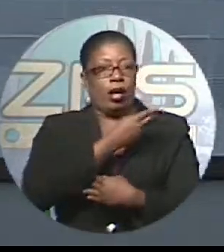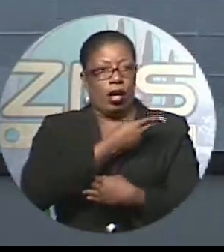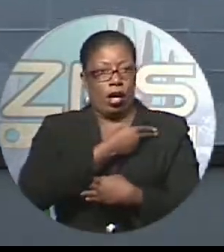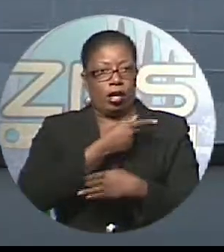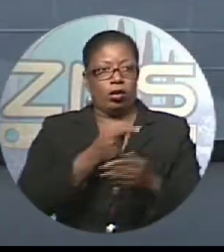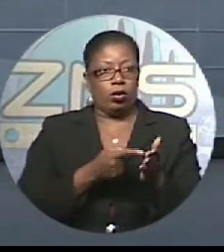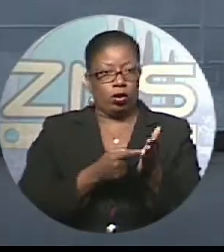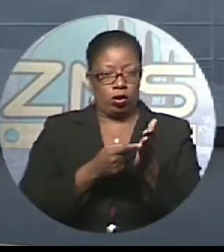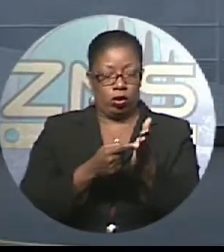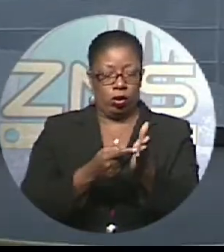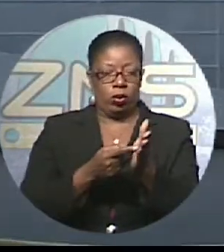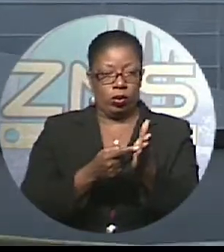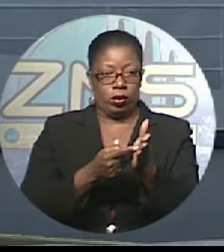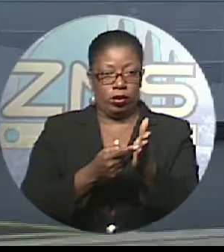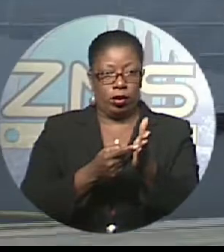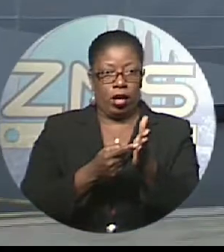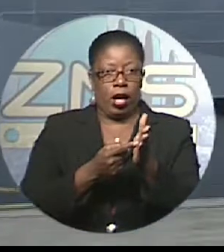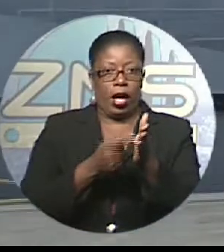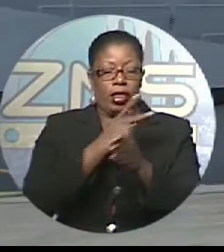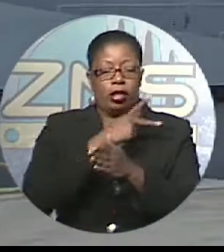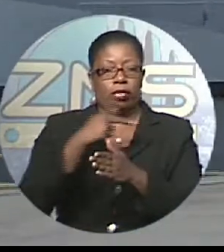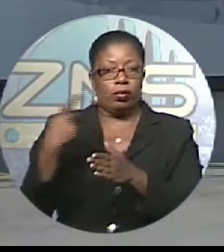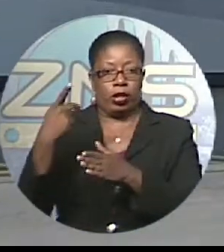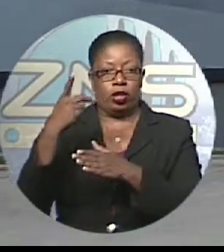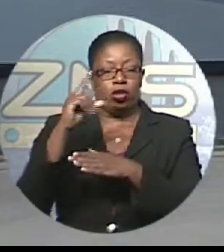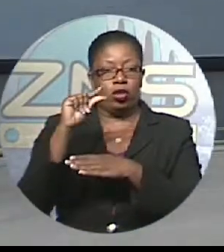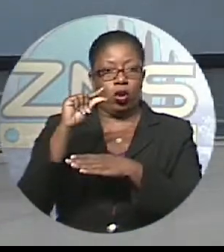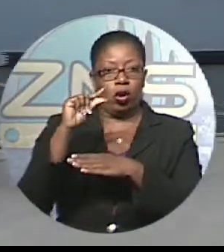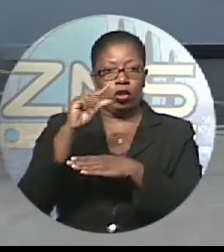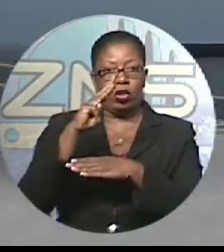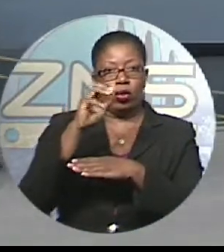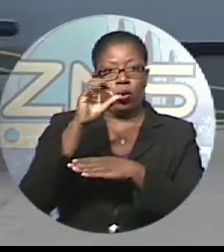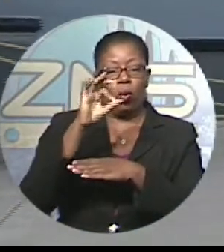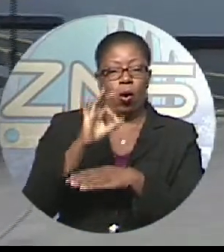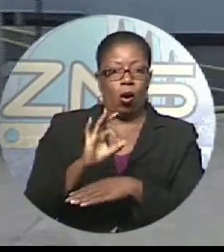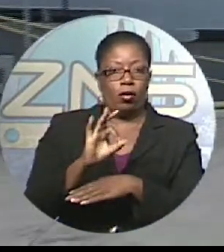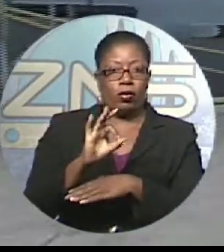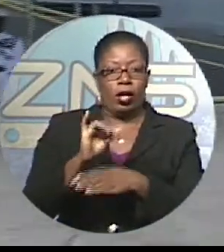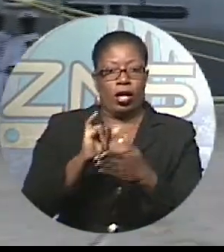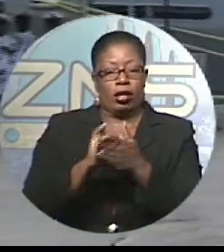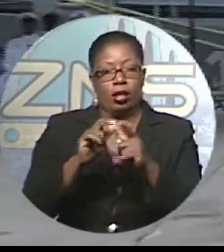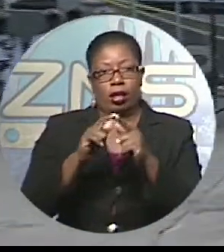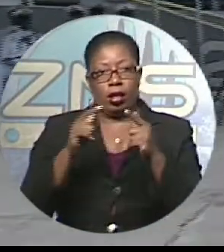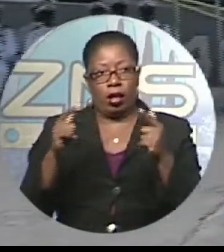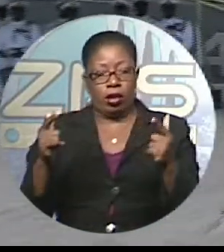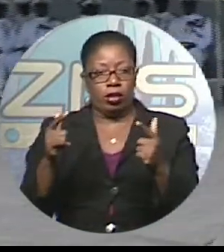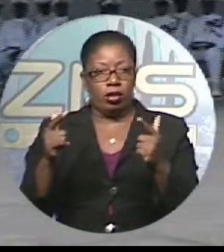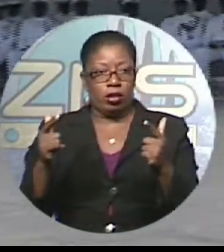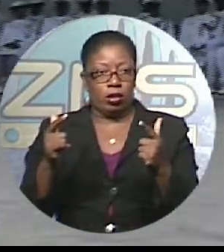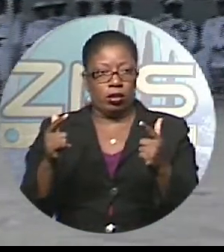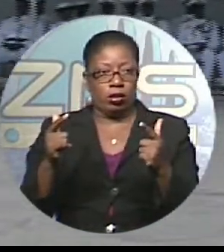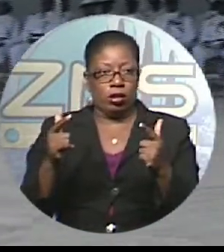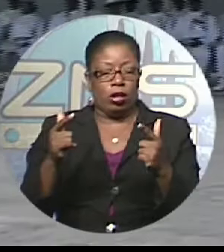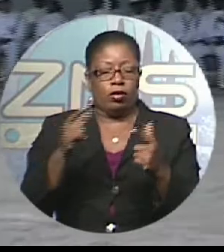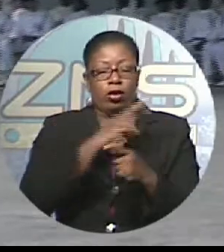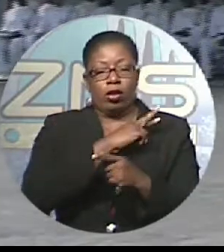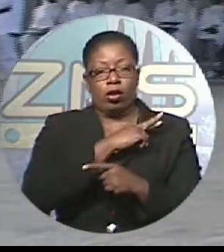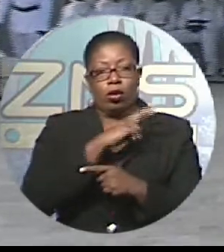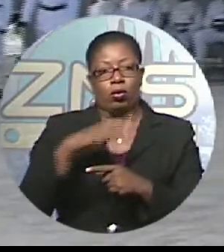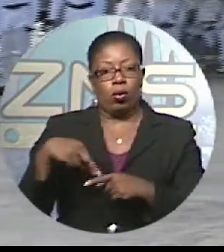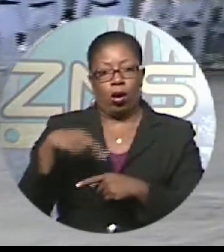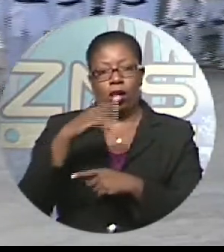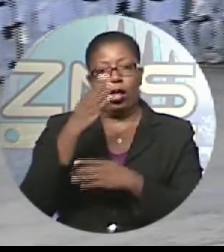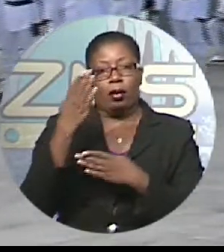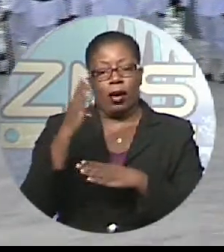the precursor to the arrival of a fleet of vessels which represent the largest capital outlay for the Royal Bahamas Defense